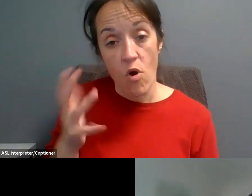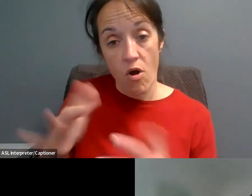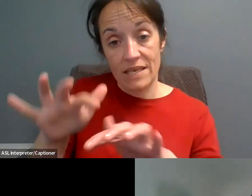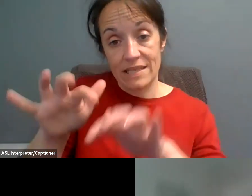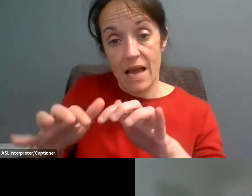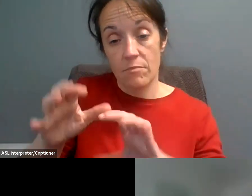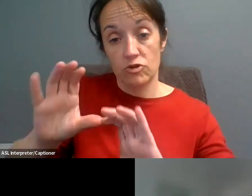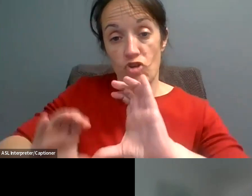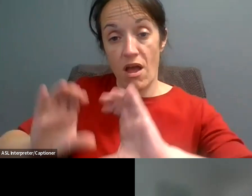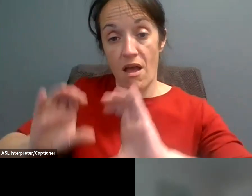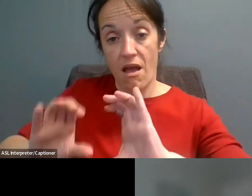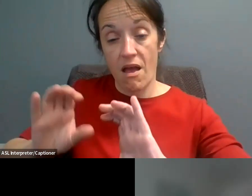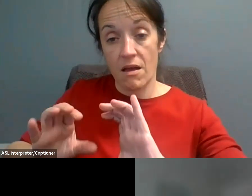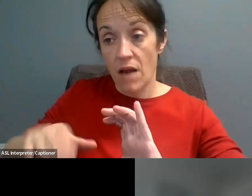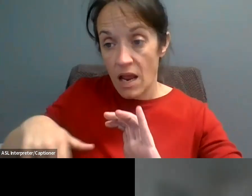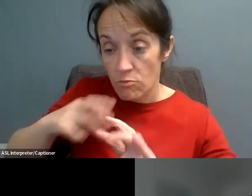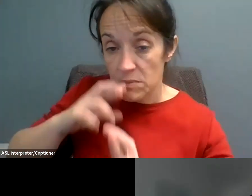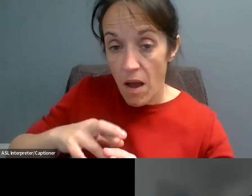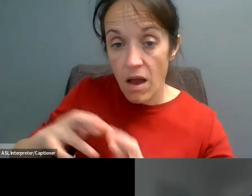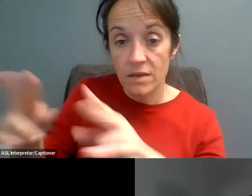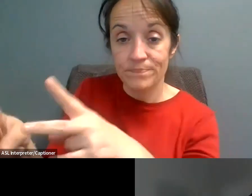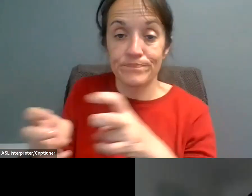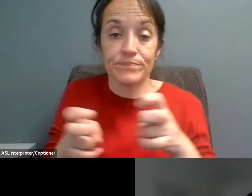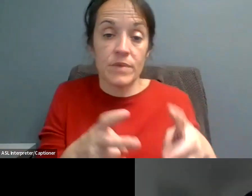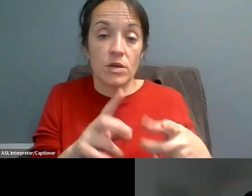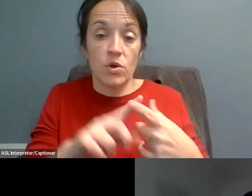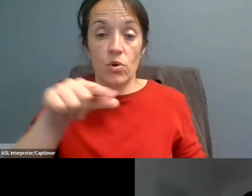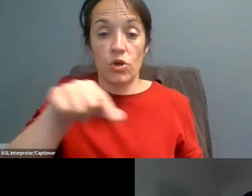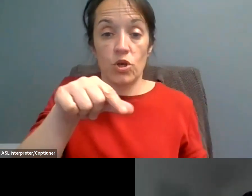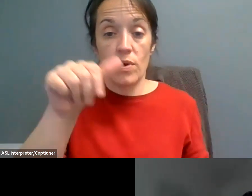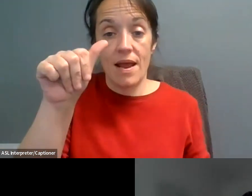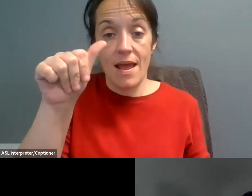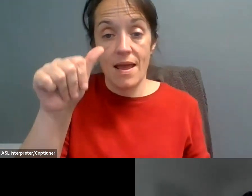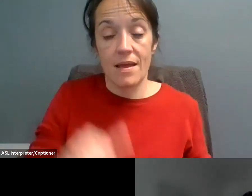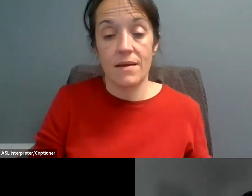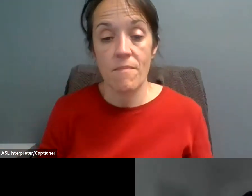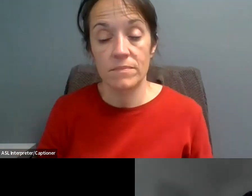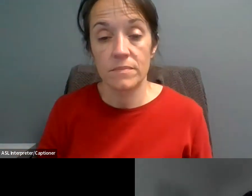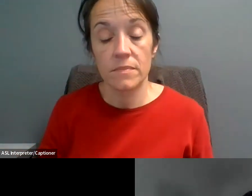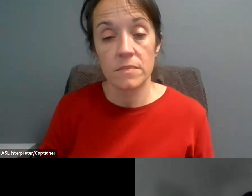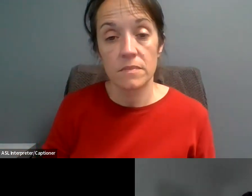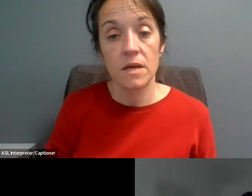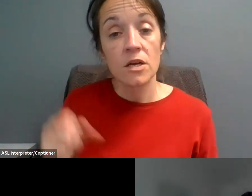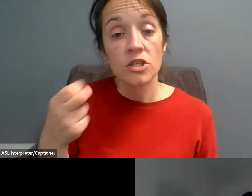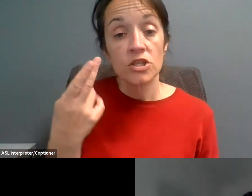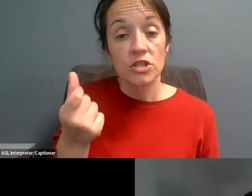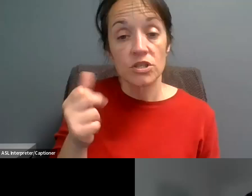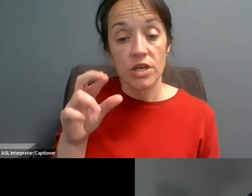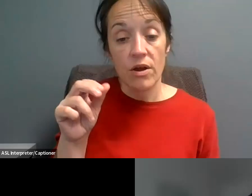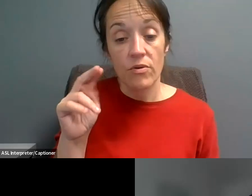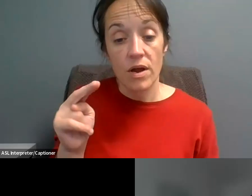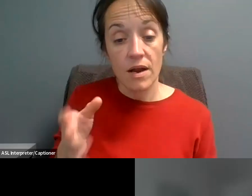live, please go ahead and retype that in the Q&A, okay? We do have a request from Sharon Limley to